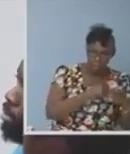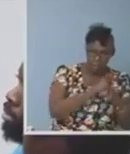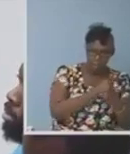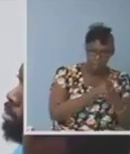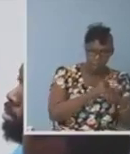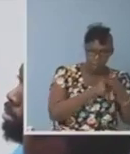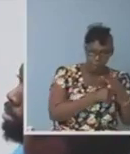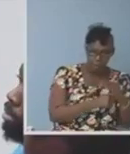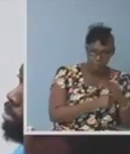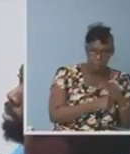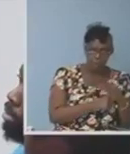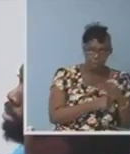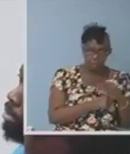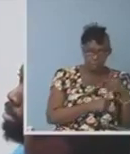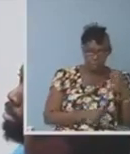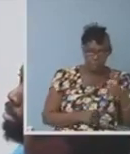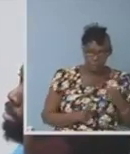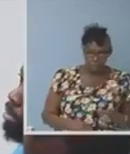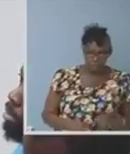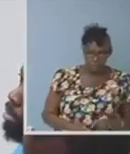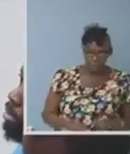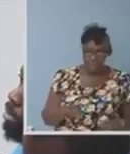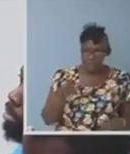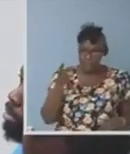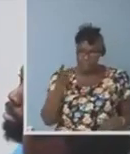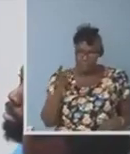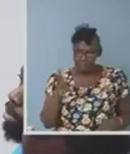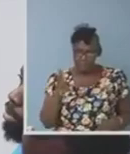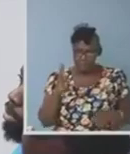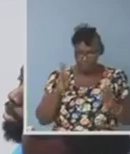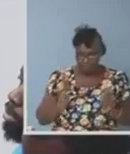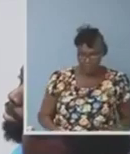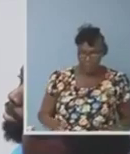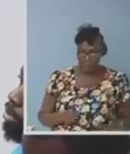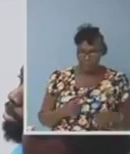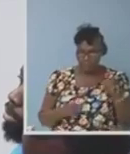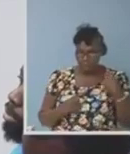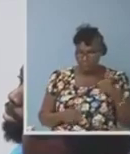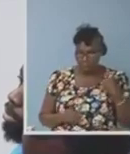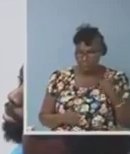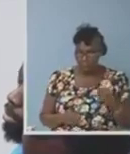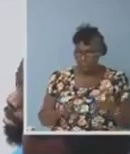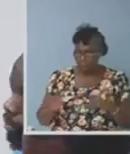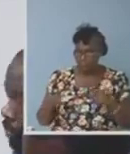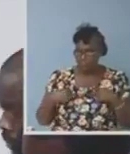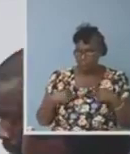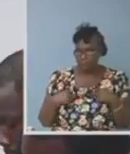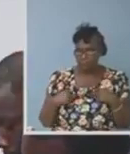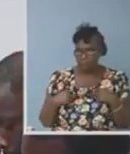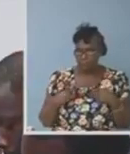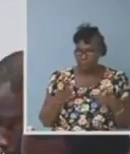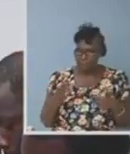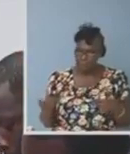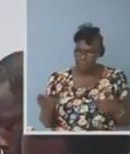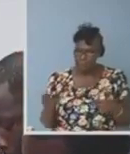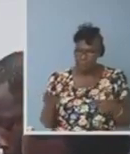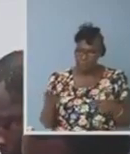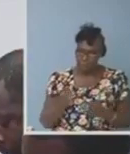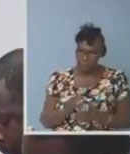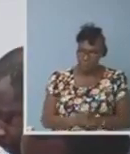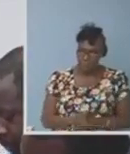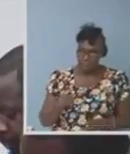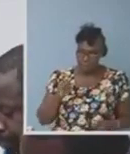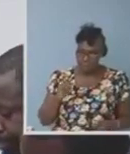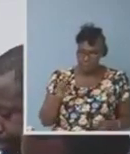from Tobago are also quarantined. Could you care to, or do you have any information as to this particular TN